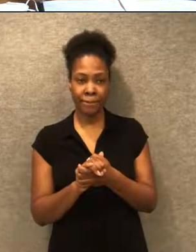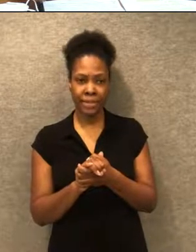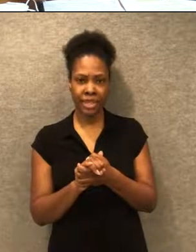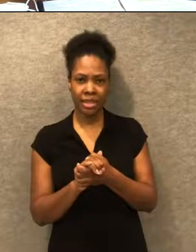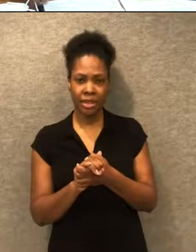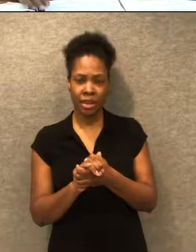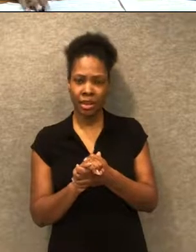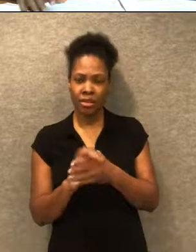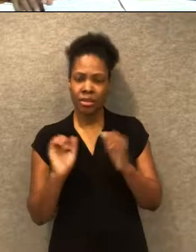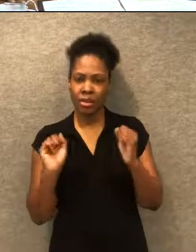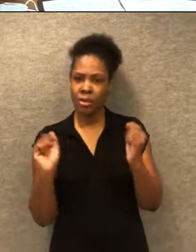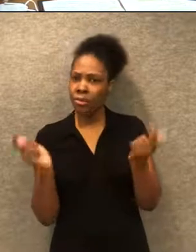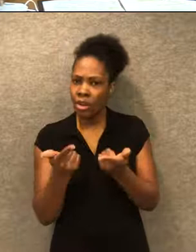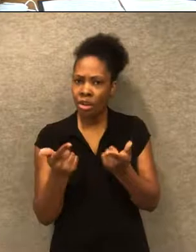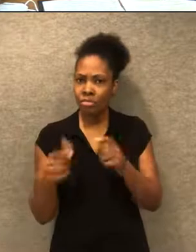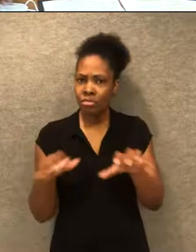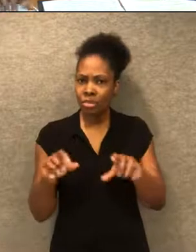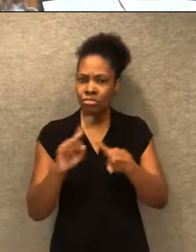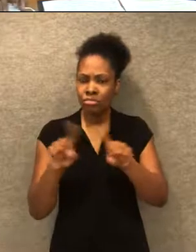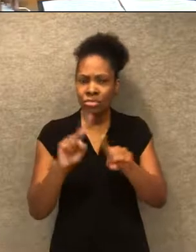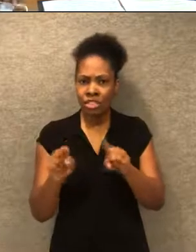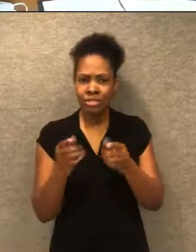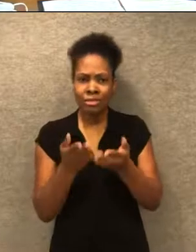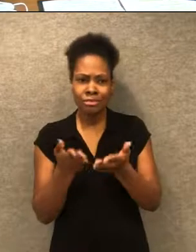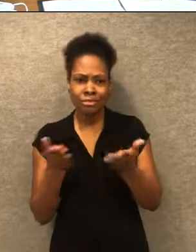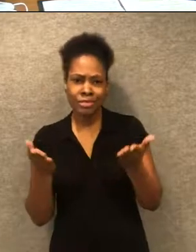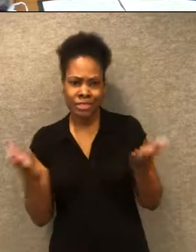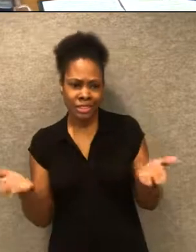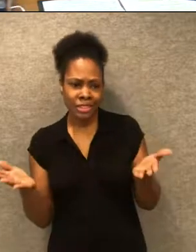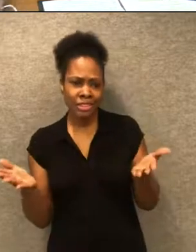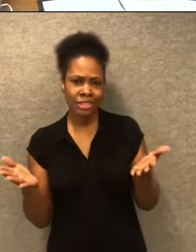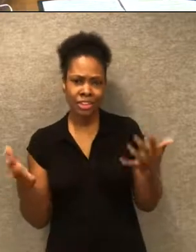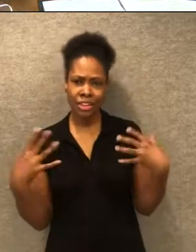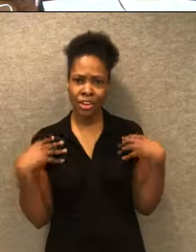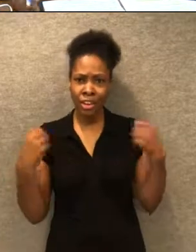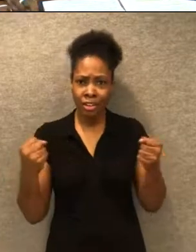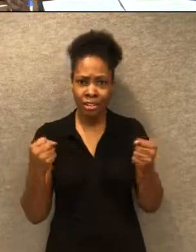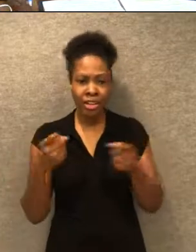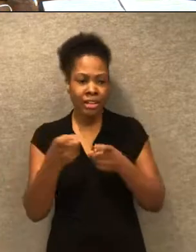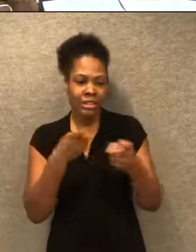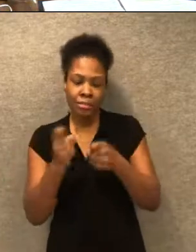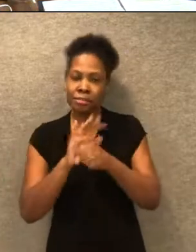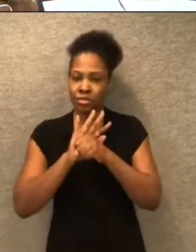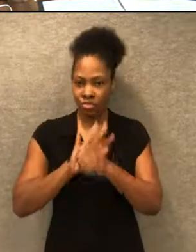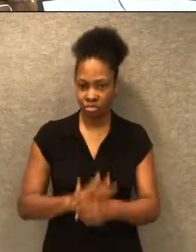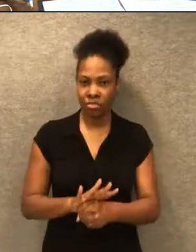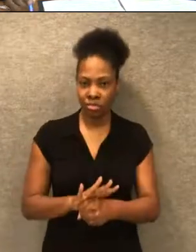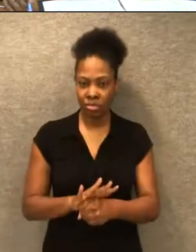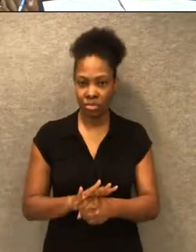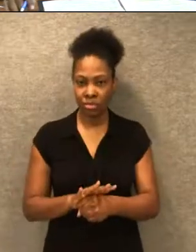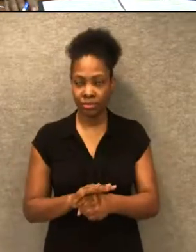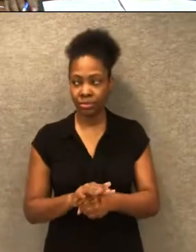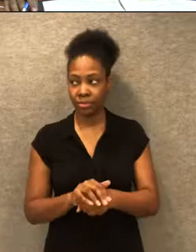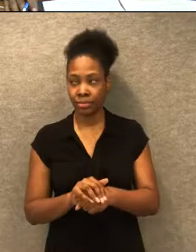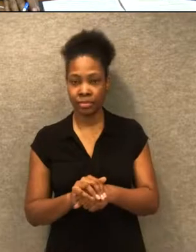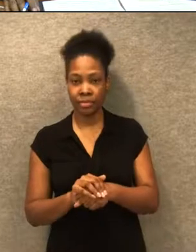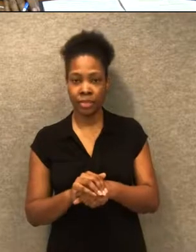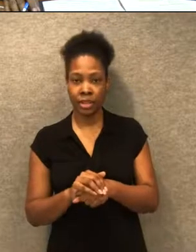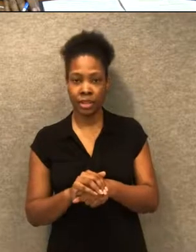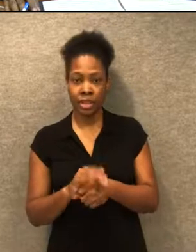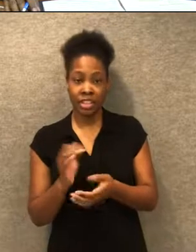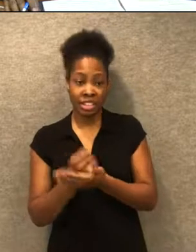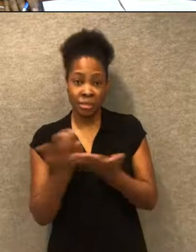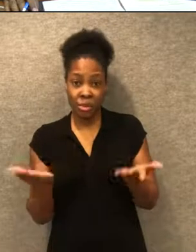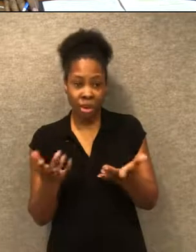things to, all of us can engage in healthy ways to manage our stress. And some of those things are just,